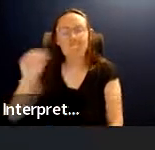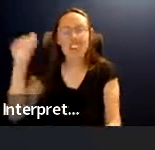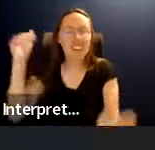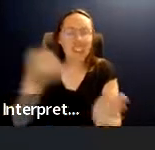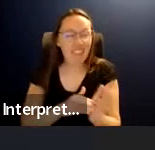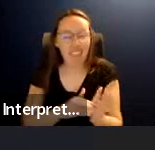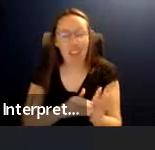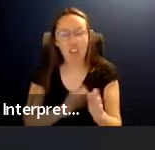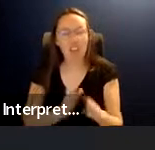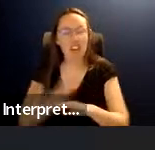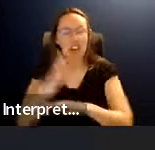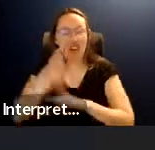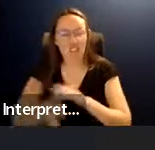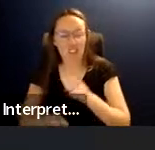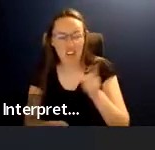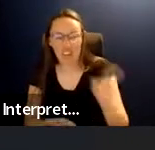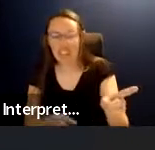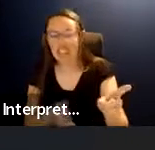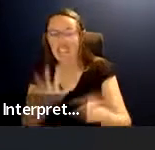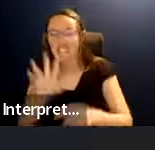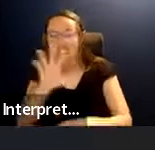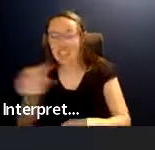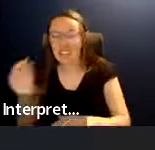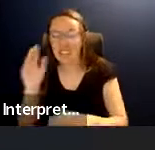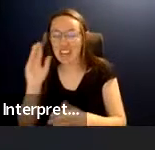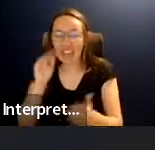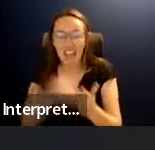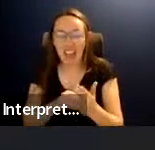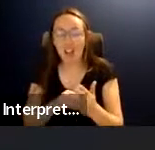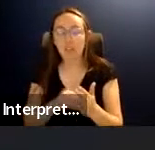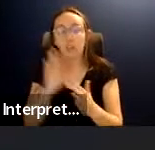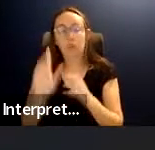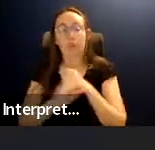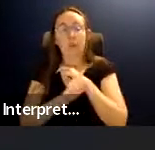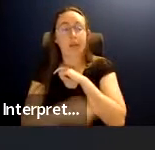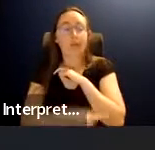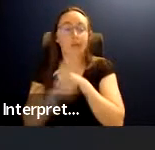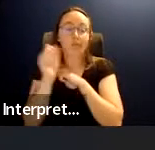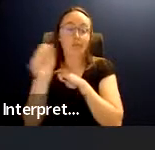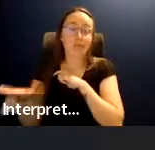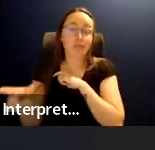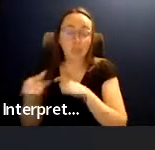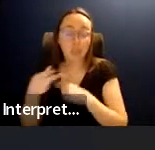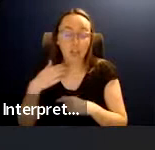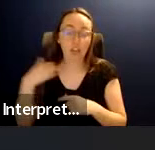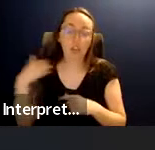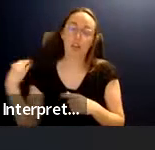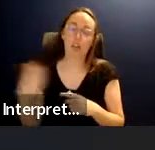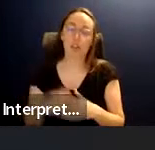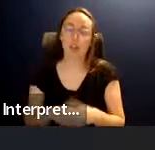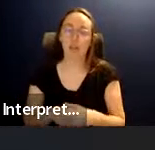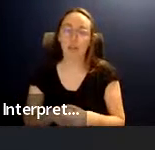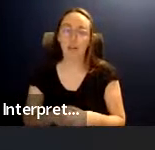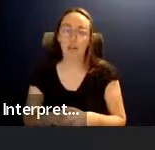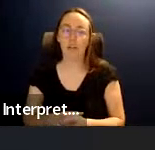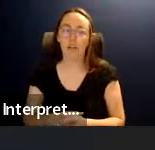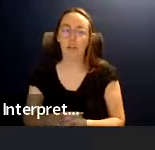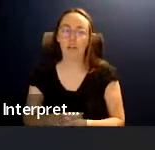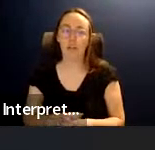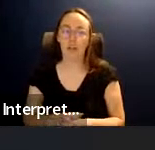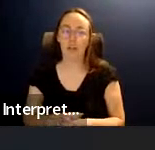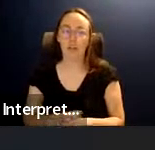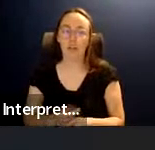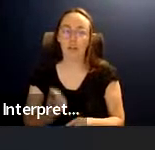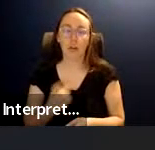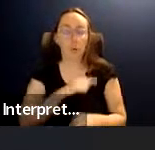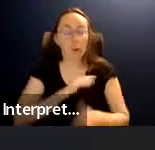cord clamps that were being disposed of, and came up with at least